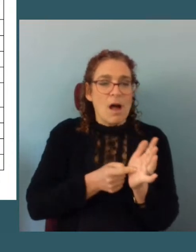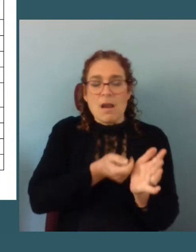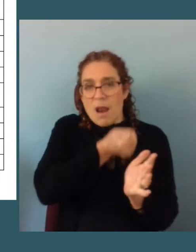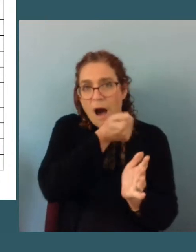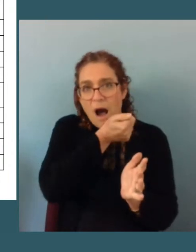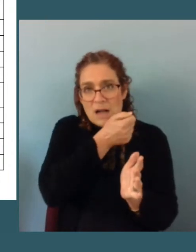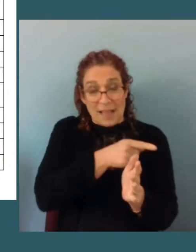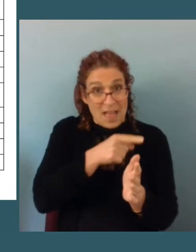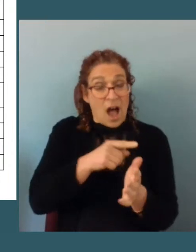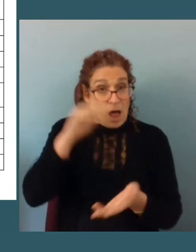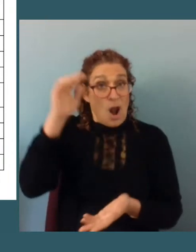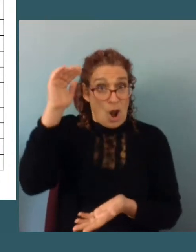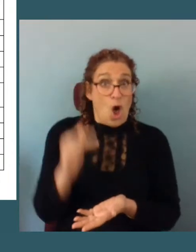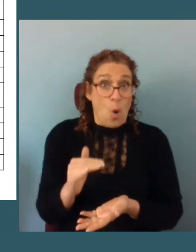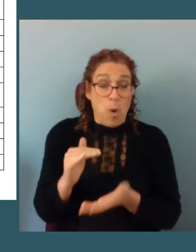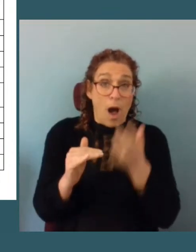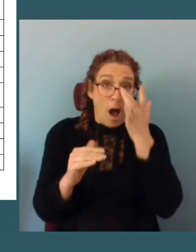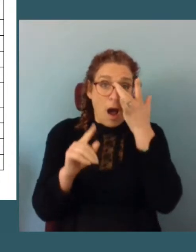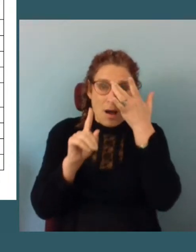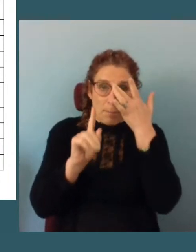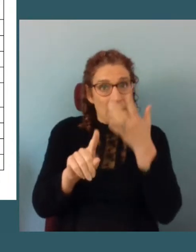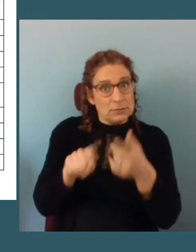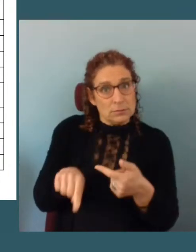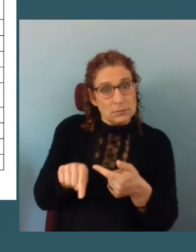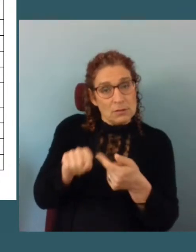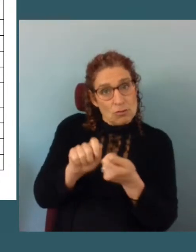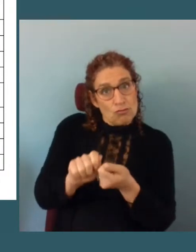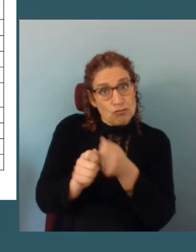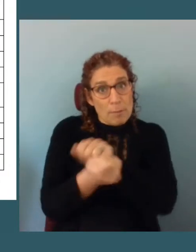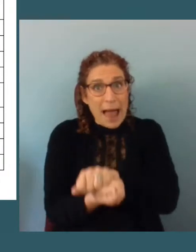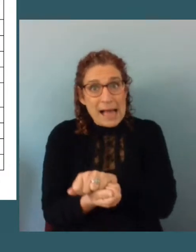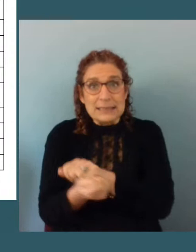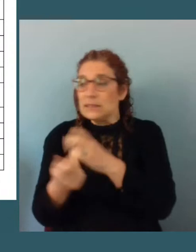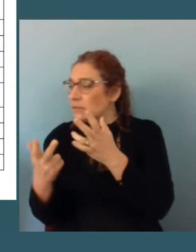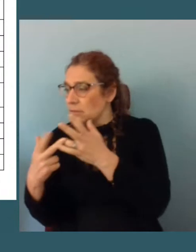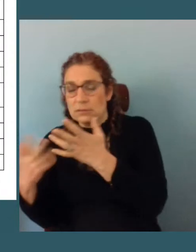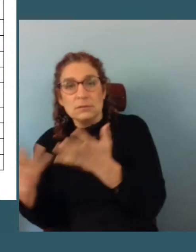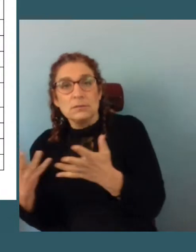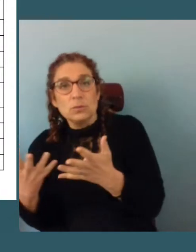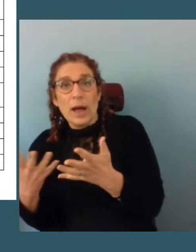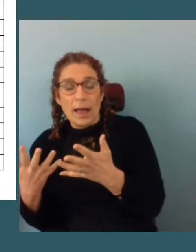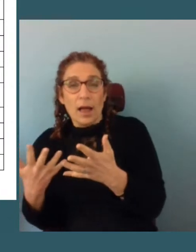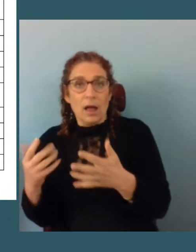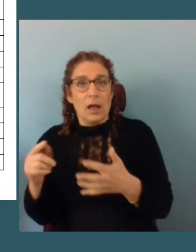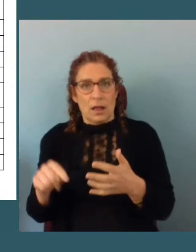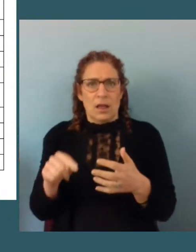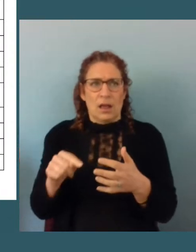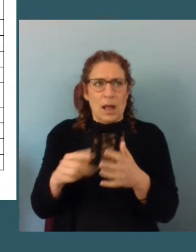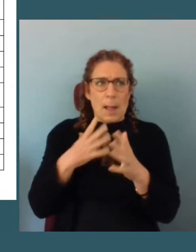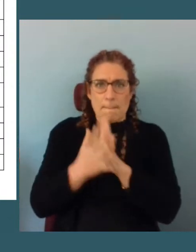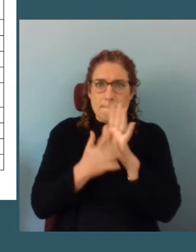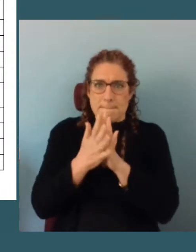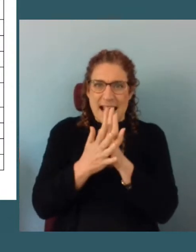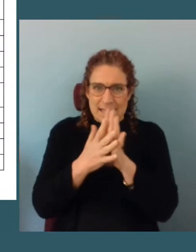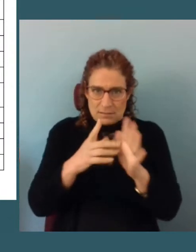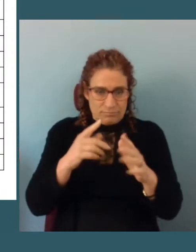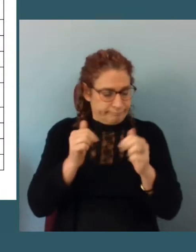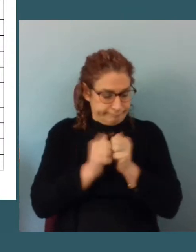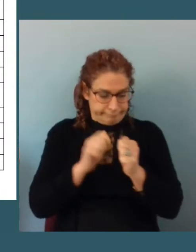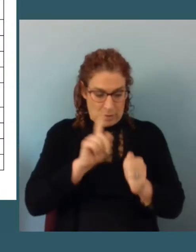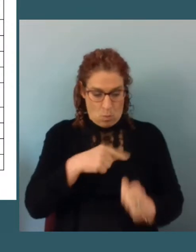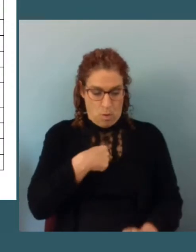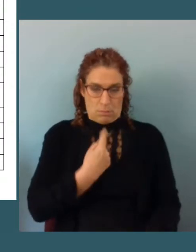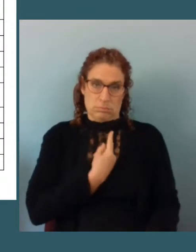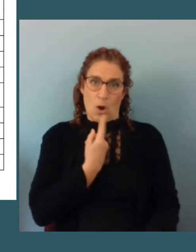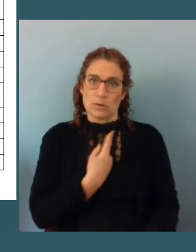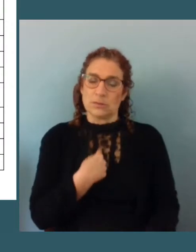if we can replace them in the diet elsewhere or with other foods, it's all about the individual. So it might be that we do